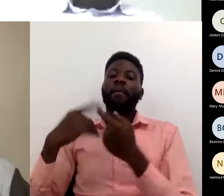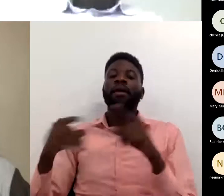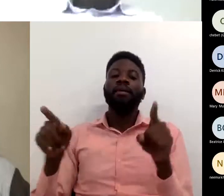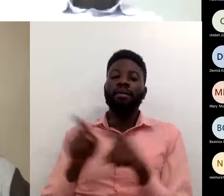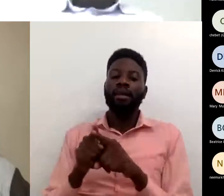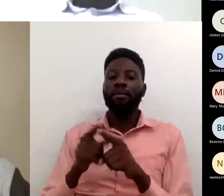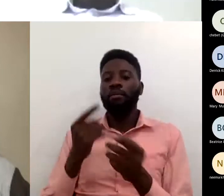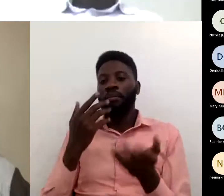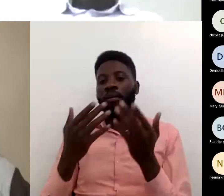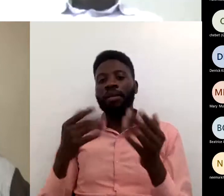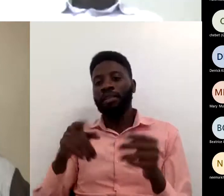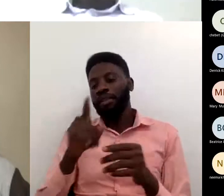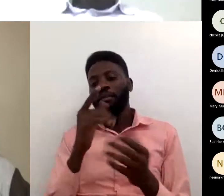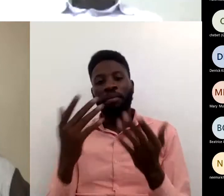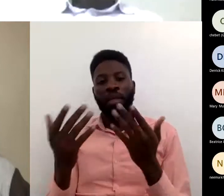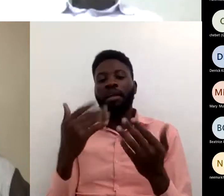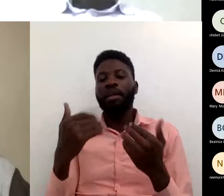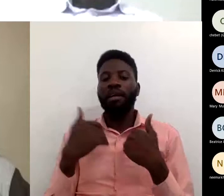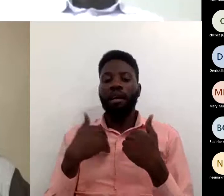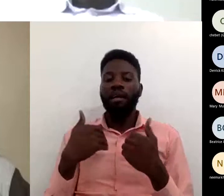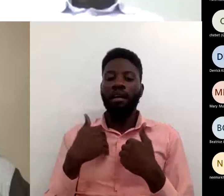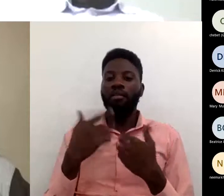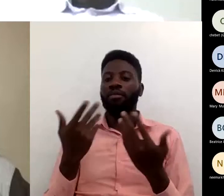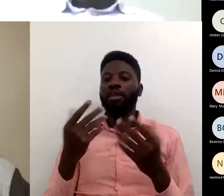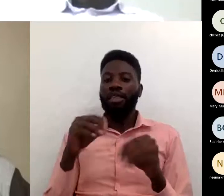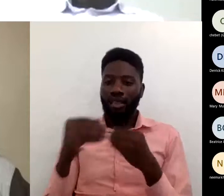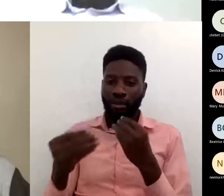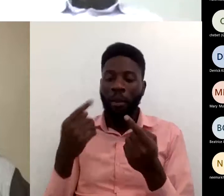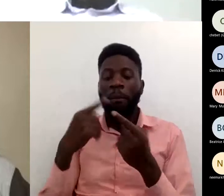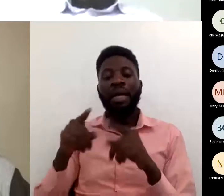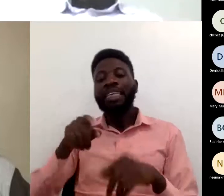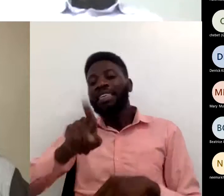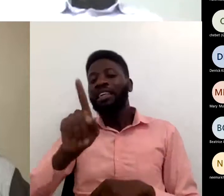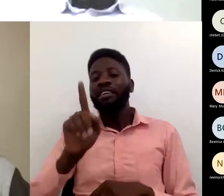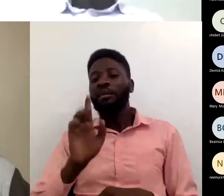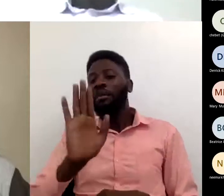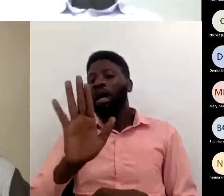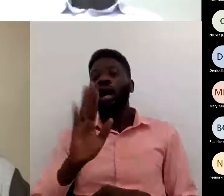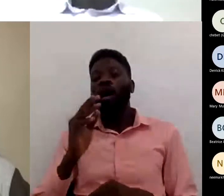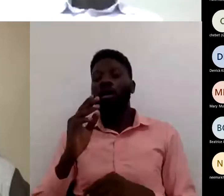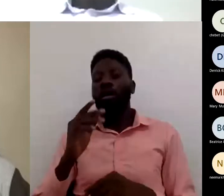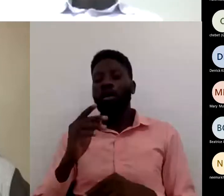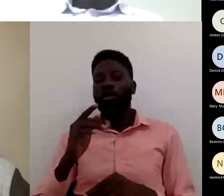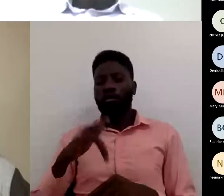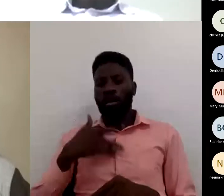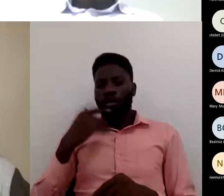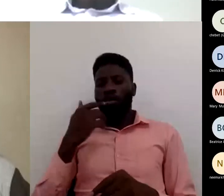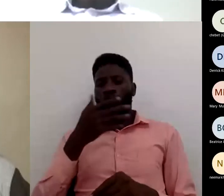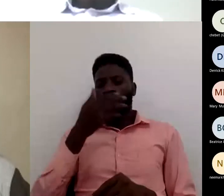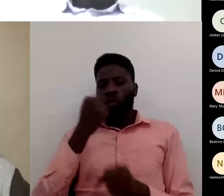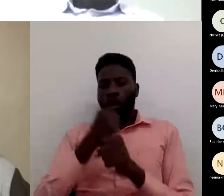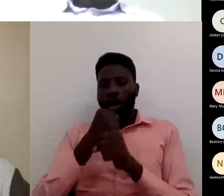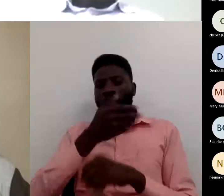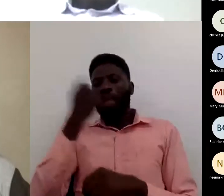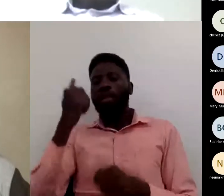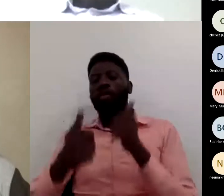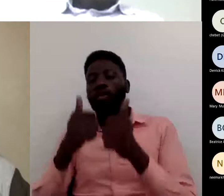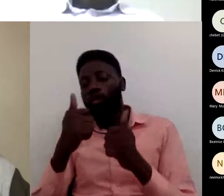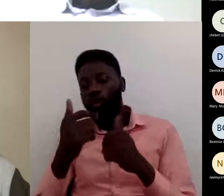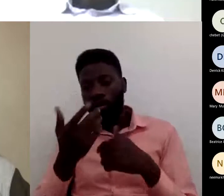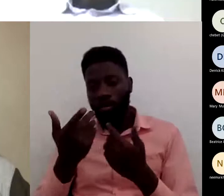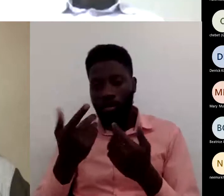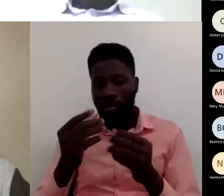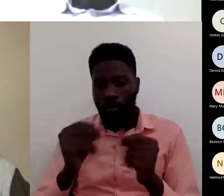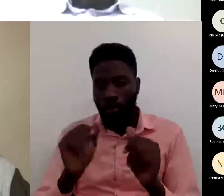for example, if you're living with different abilities, what is working for you and how do you enhance that? Many employers now are coming up